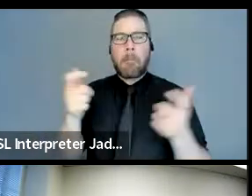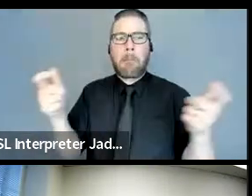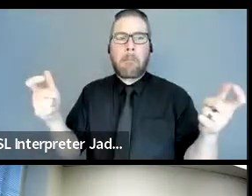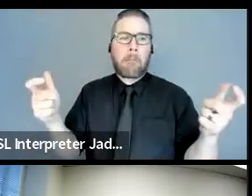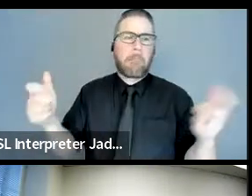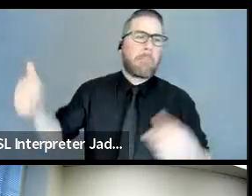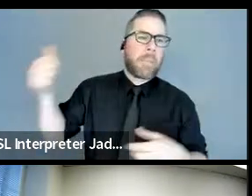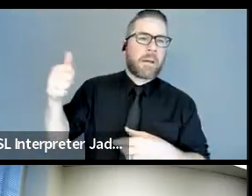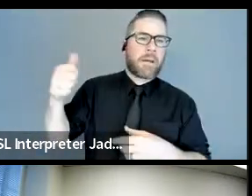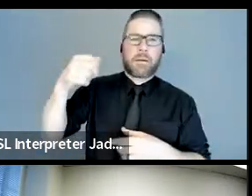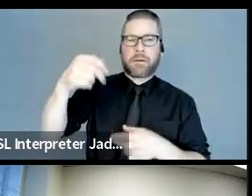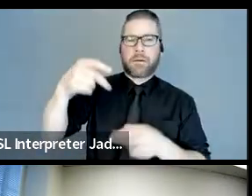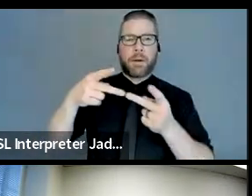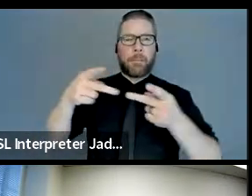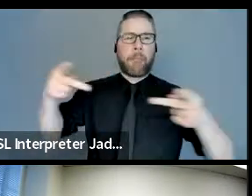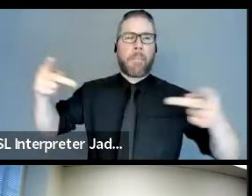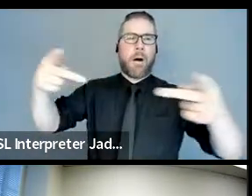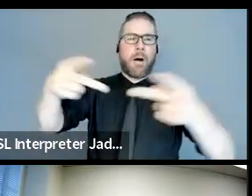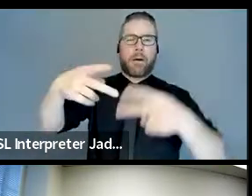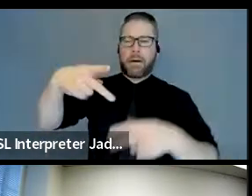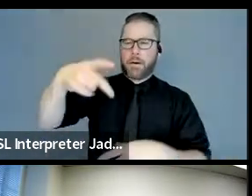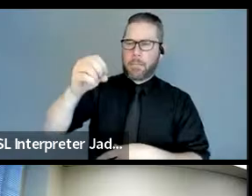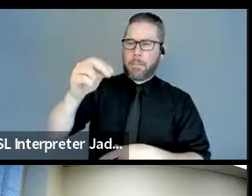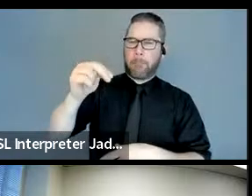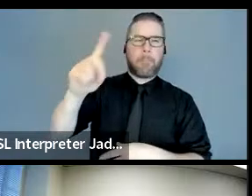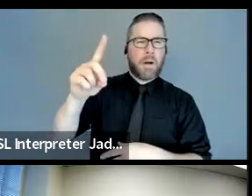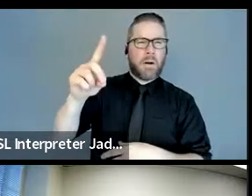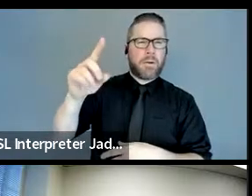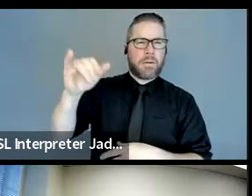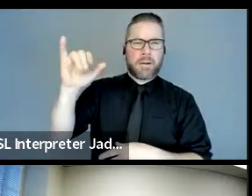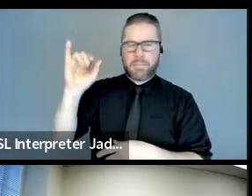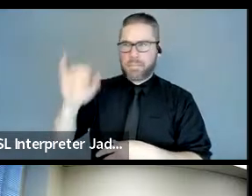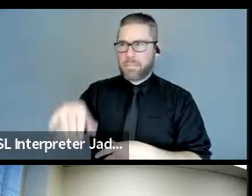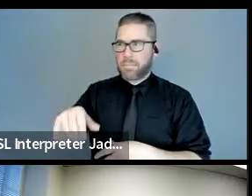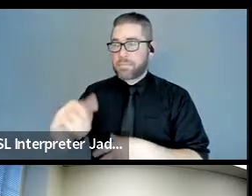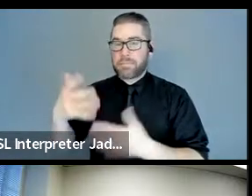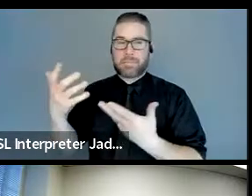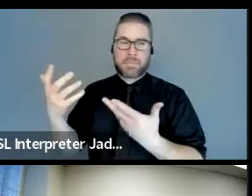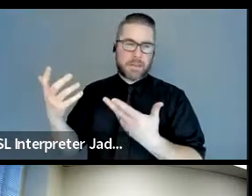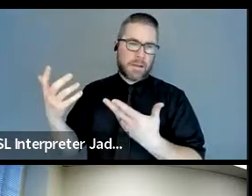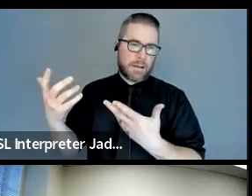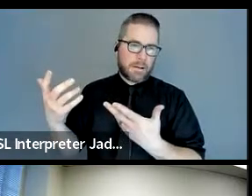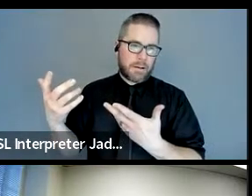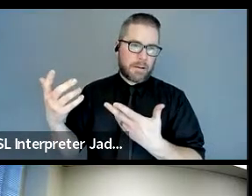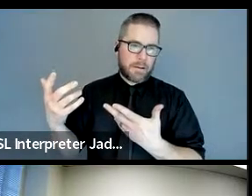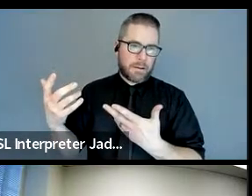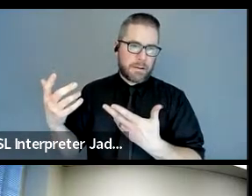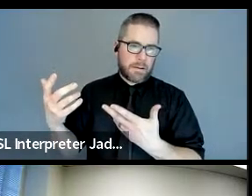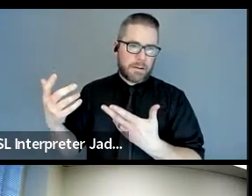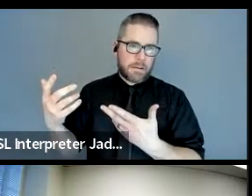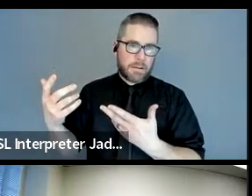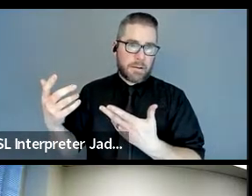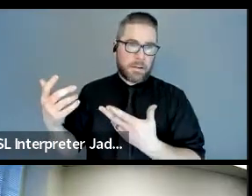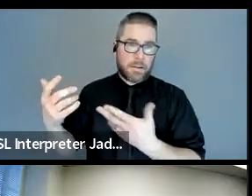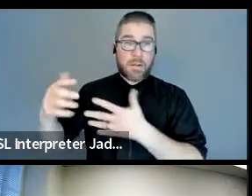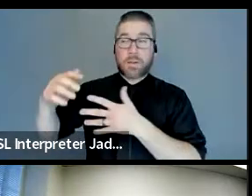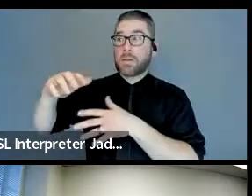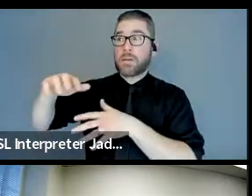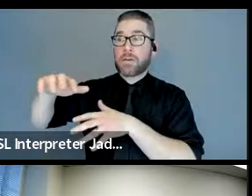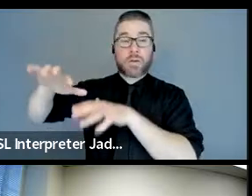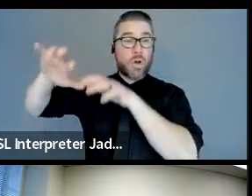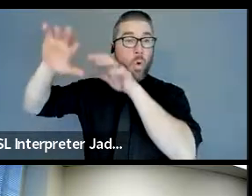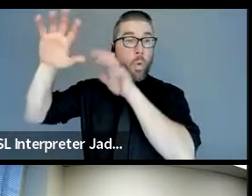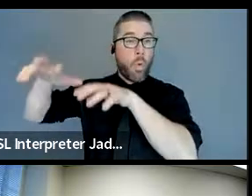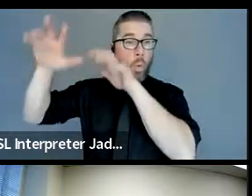accommodate the drainage discharge or the underground infiltration from the box track neighborhood.